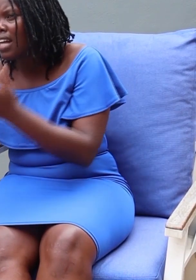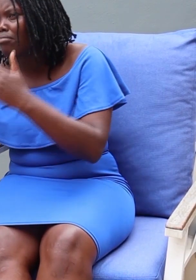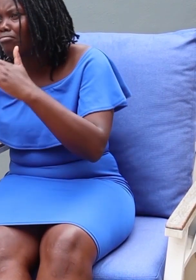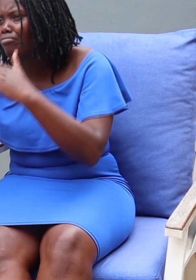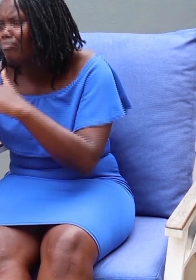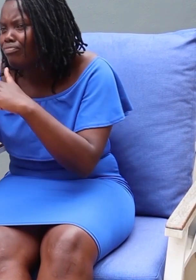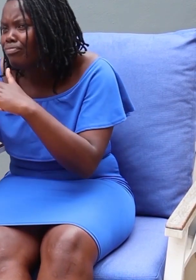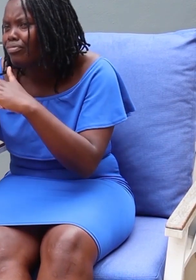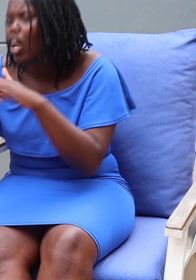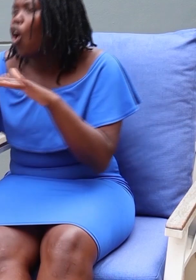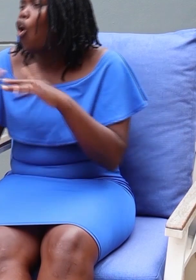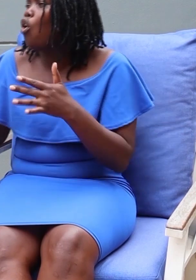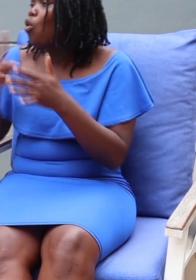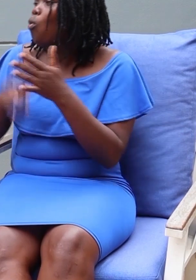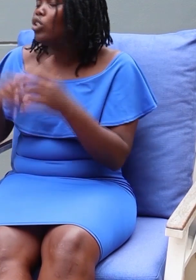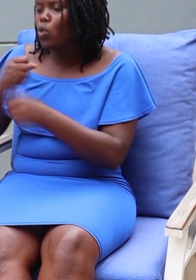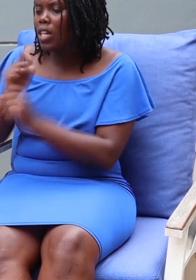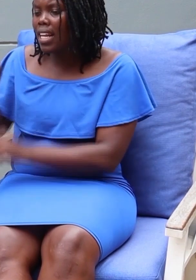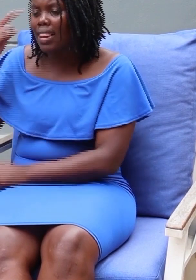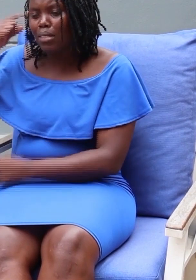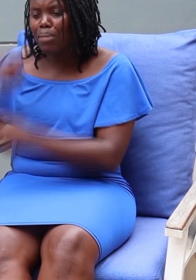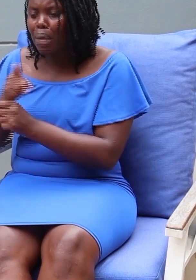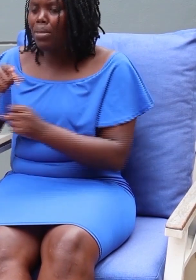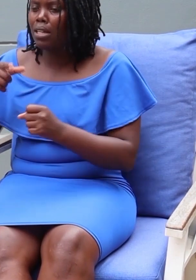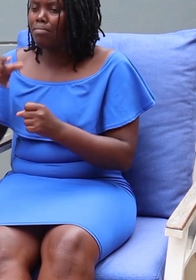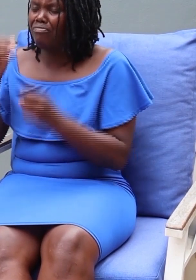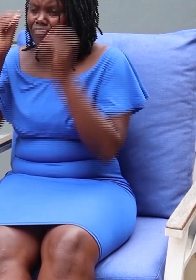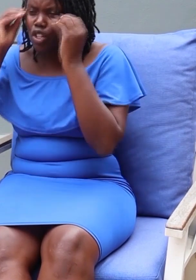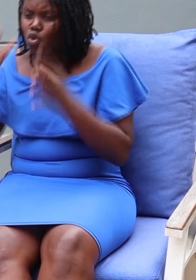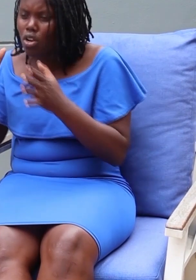the resources that limit people, or